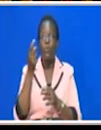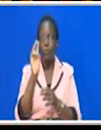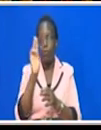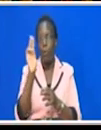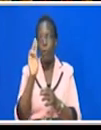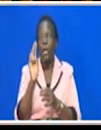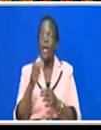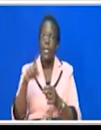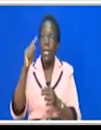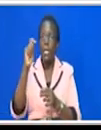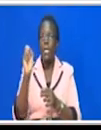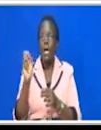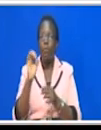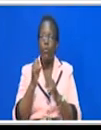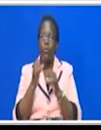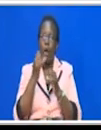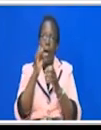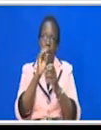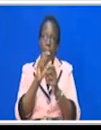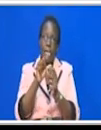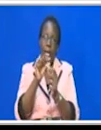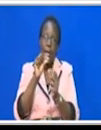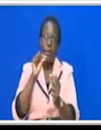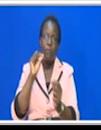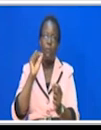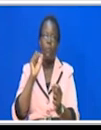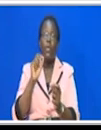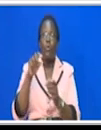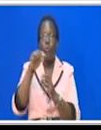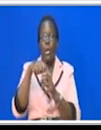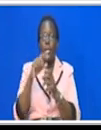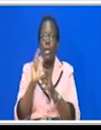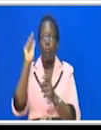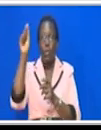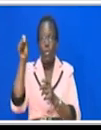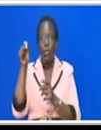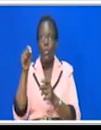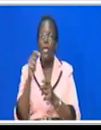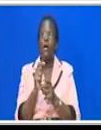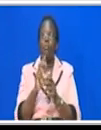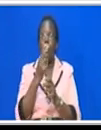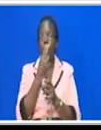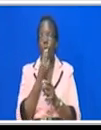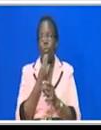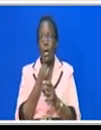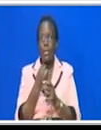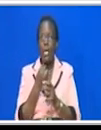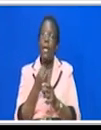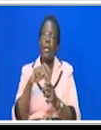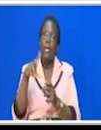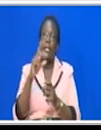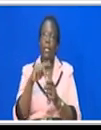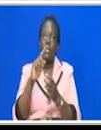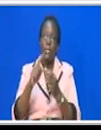is the term identify. So when the question demands or the question is framed in a manner that